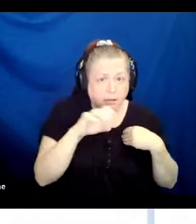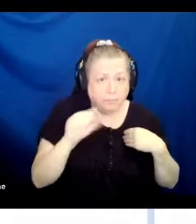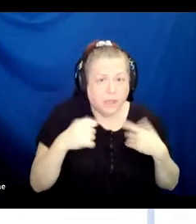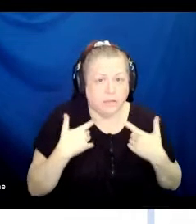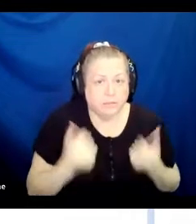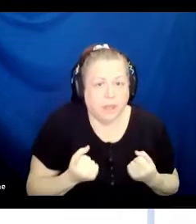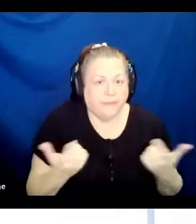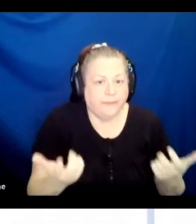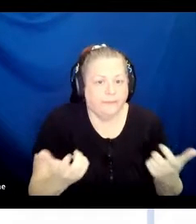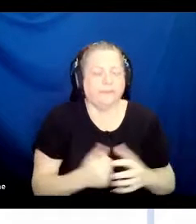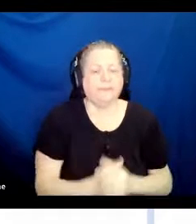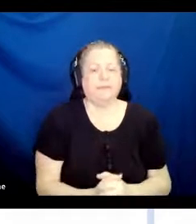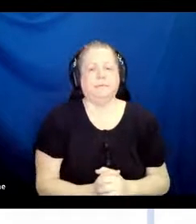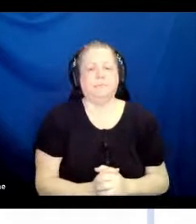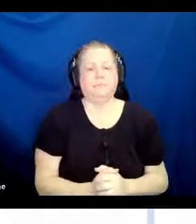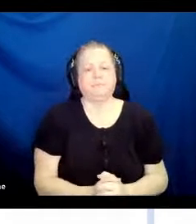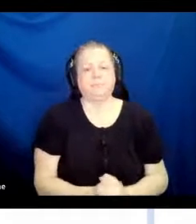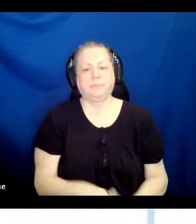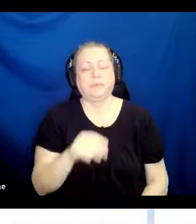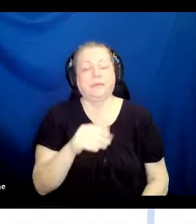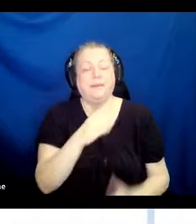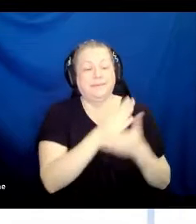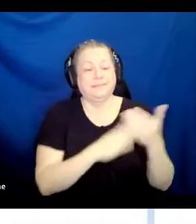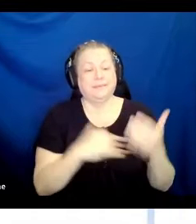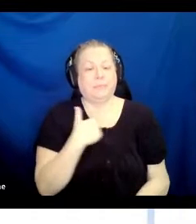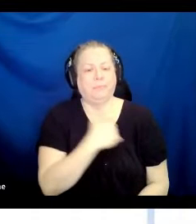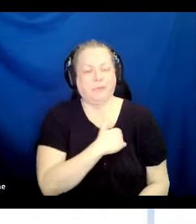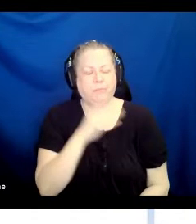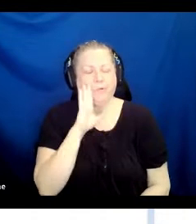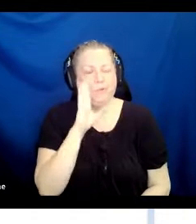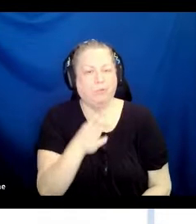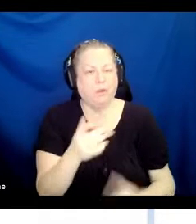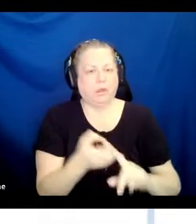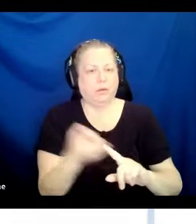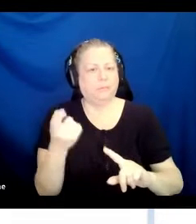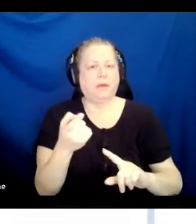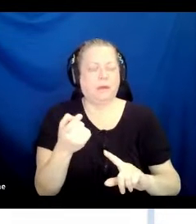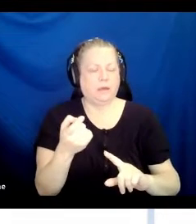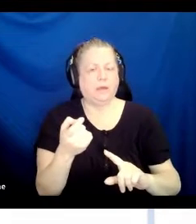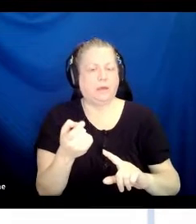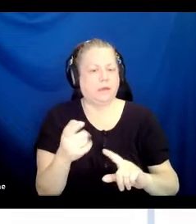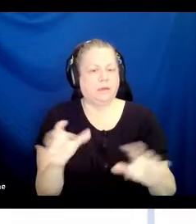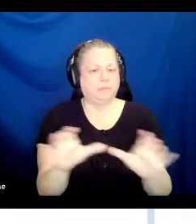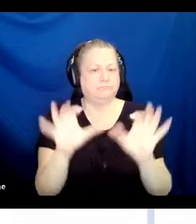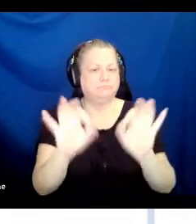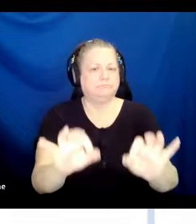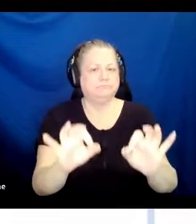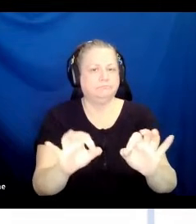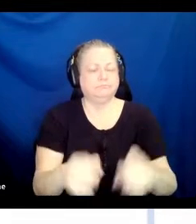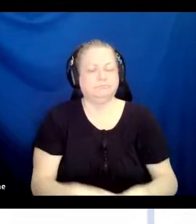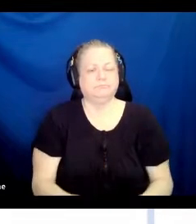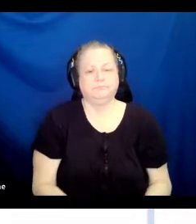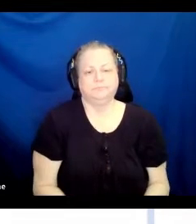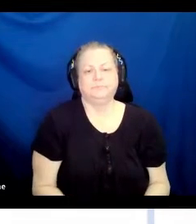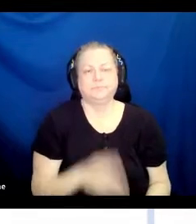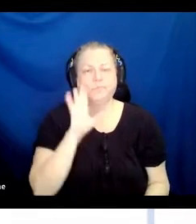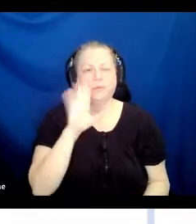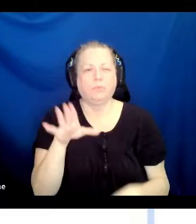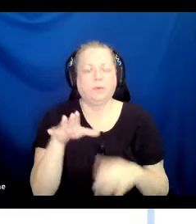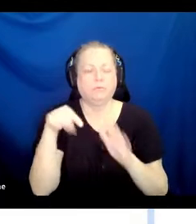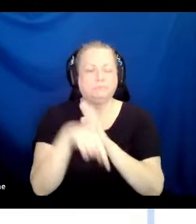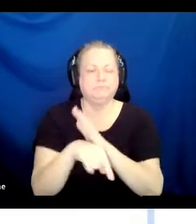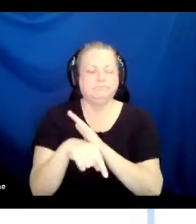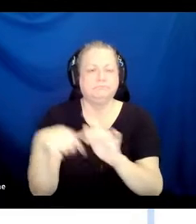about, there will be members who will be automatically renewed. And I'll get into that a little bit more in the next